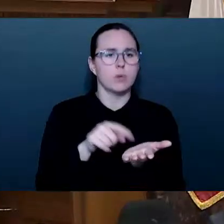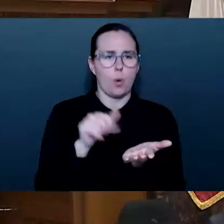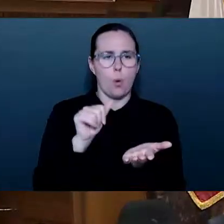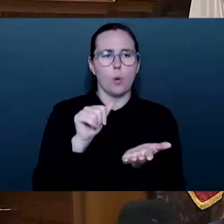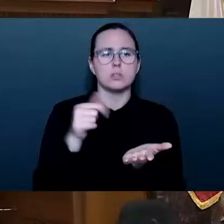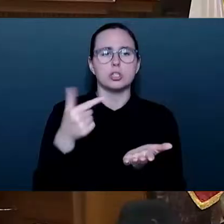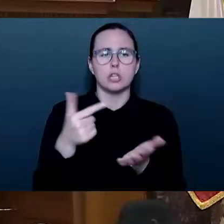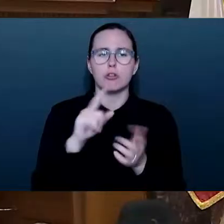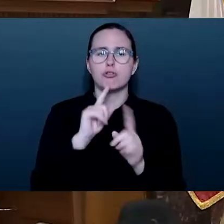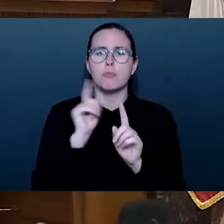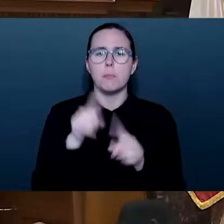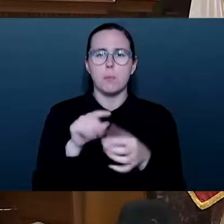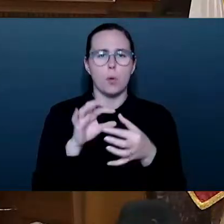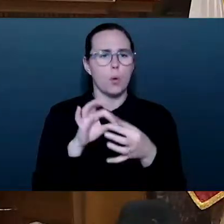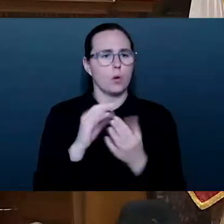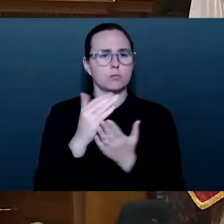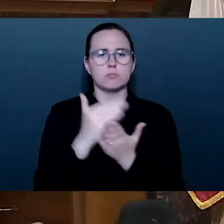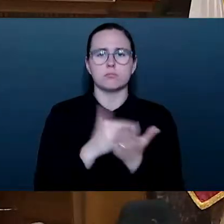Madam Clerk.